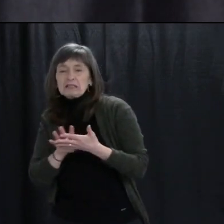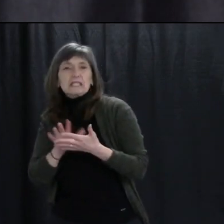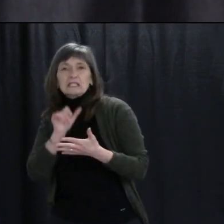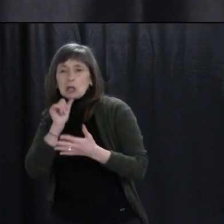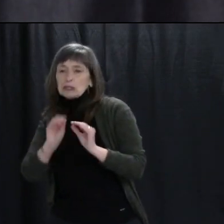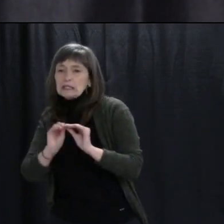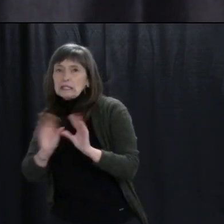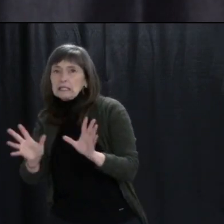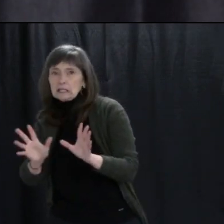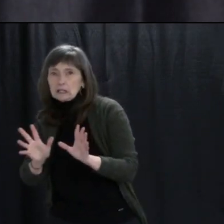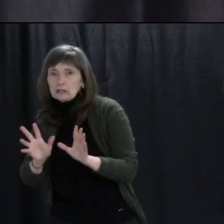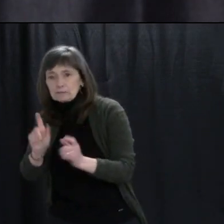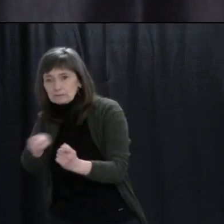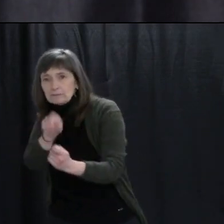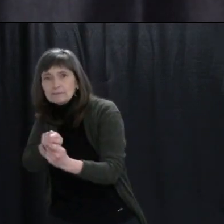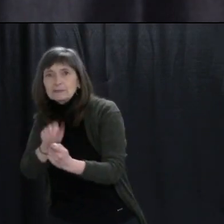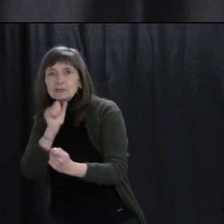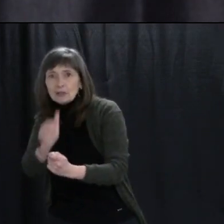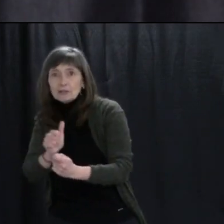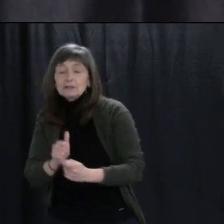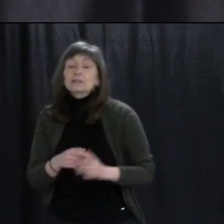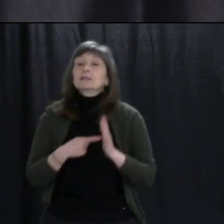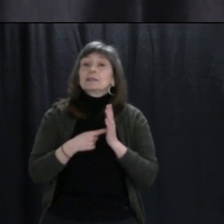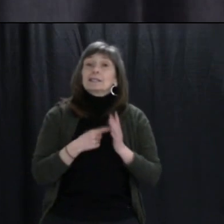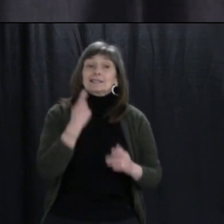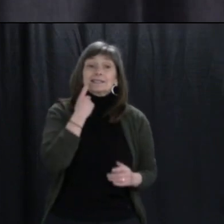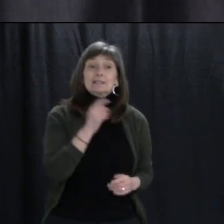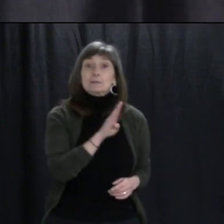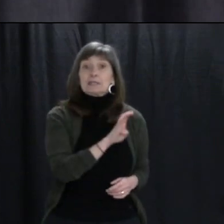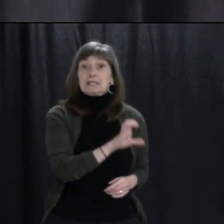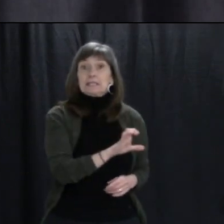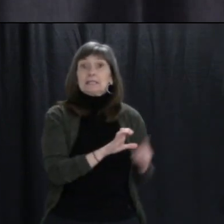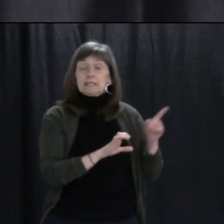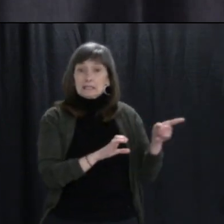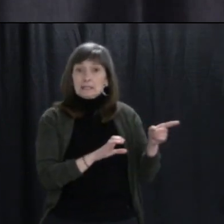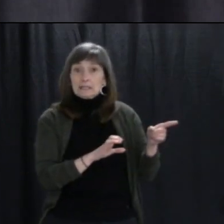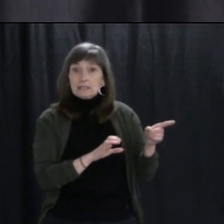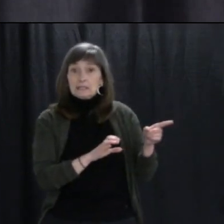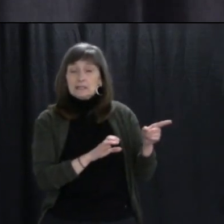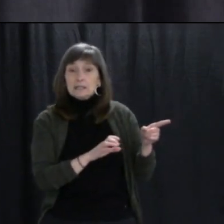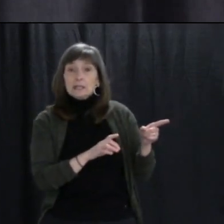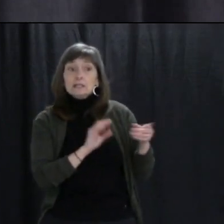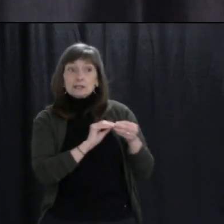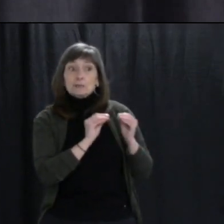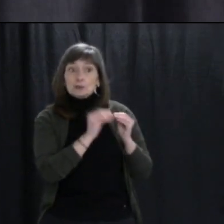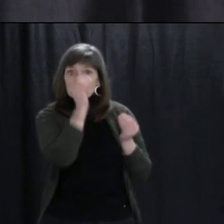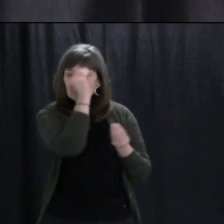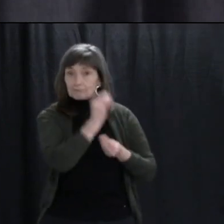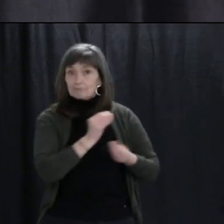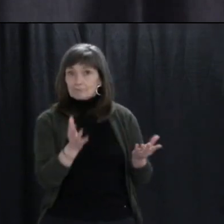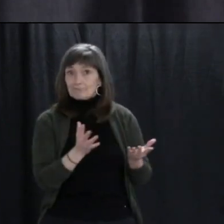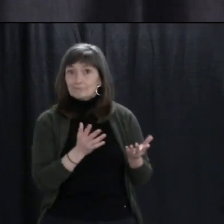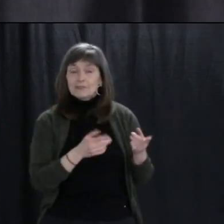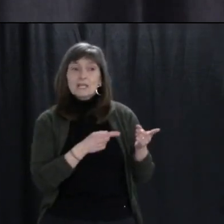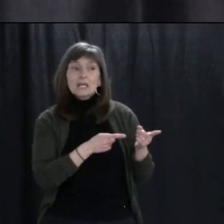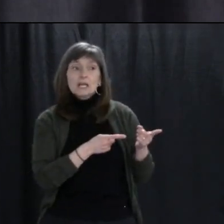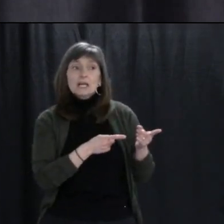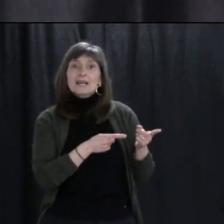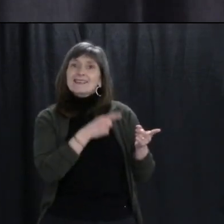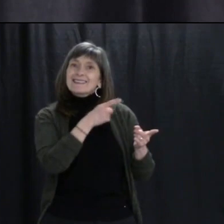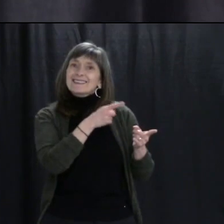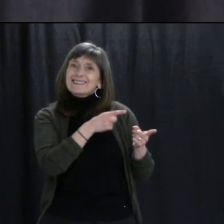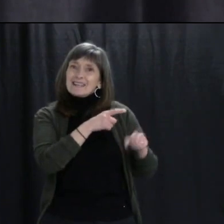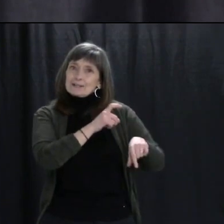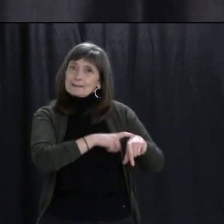release its models recently, is significantly further ahead of us in the evolution of their